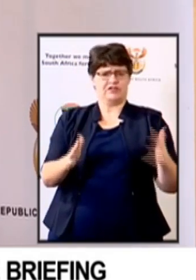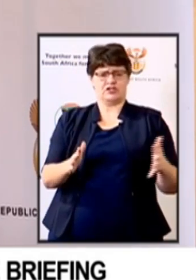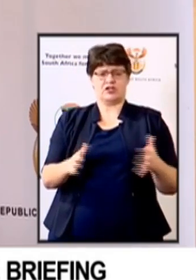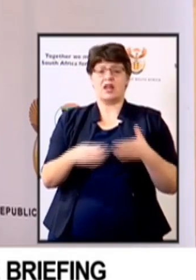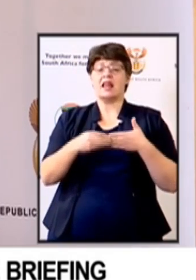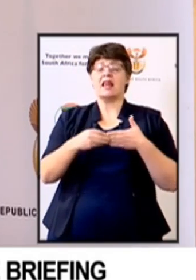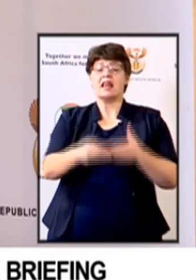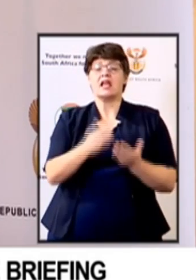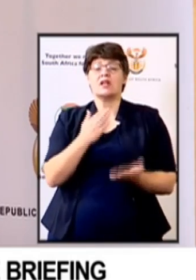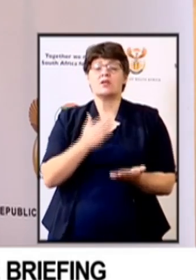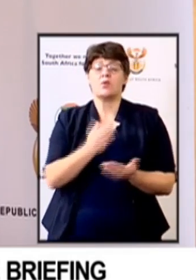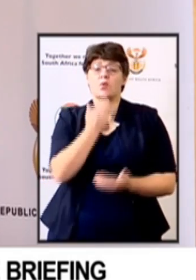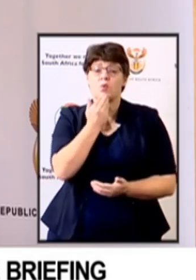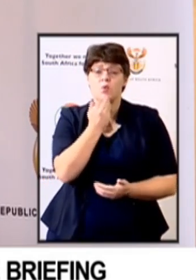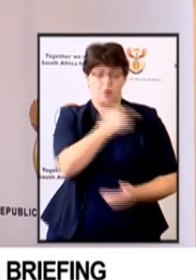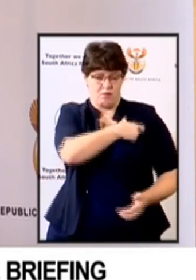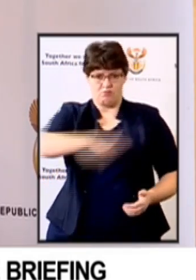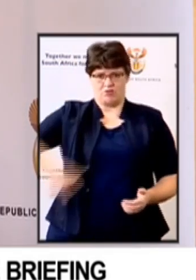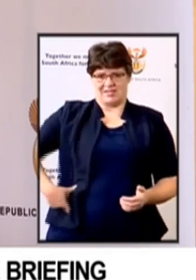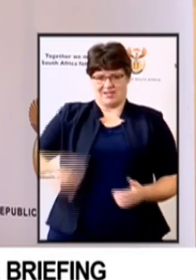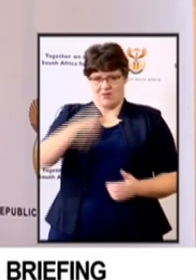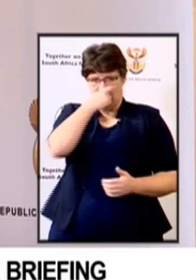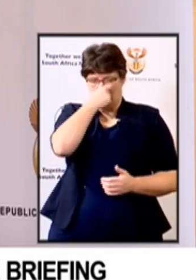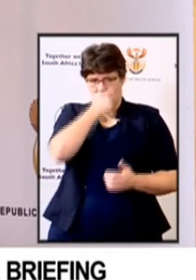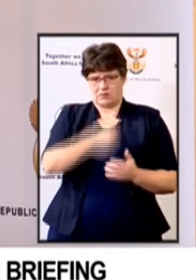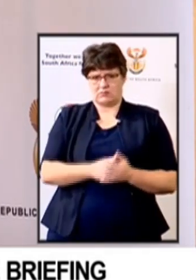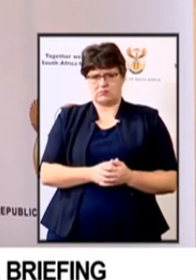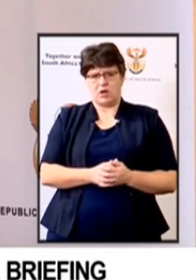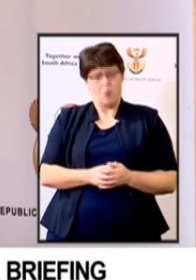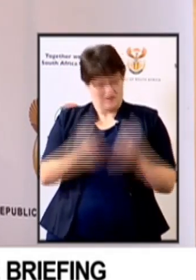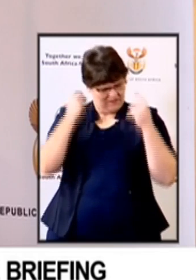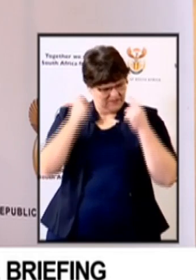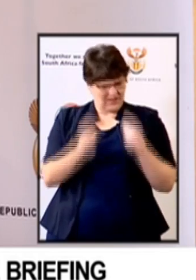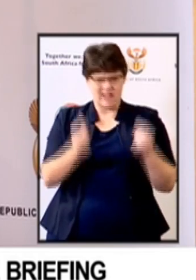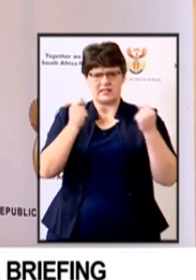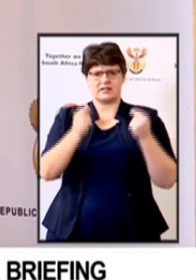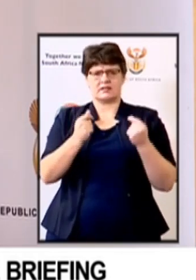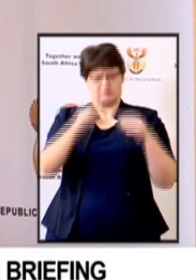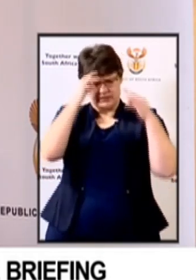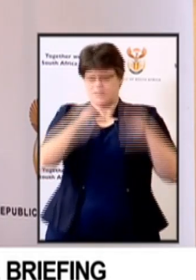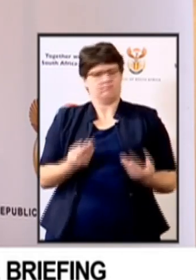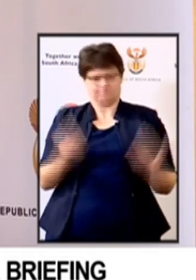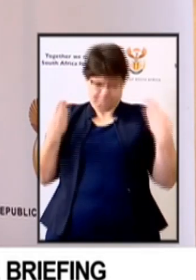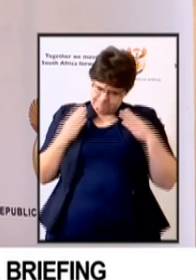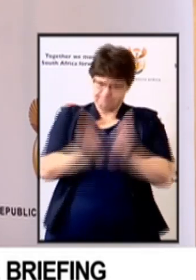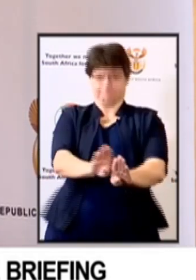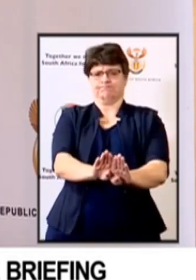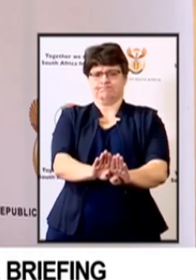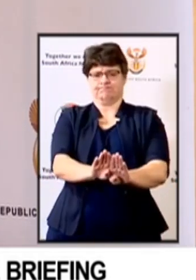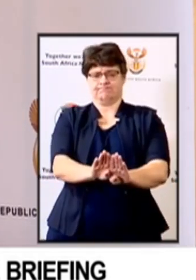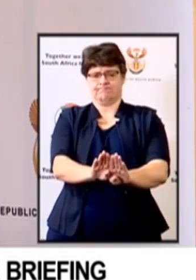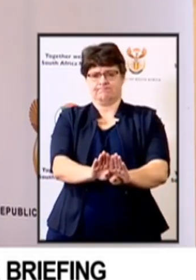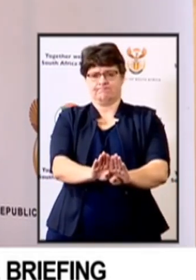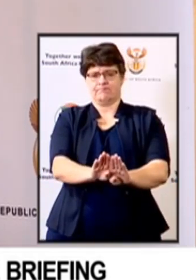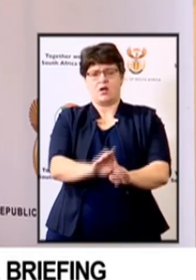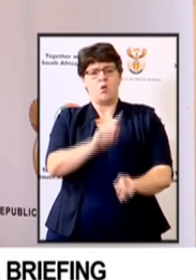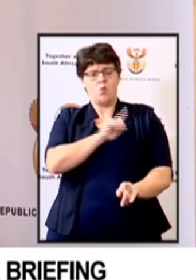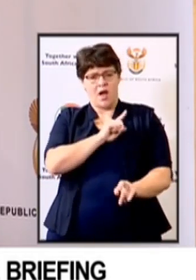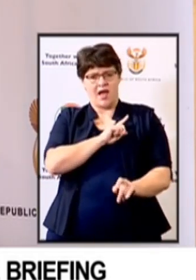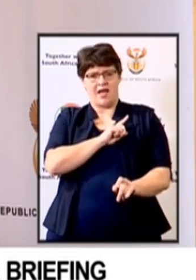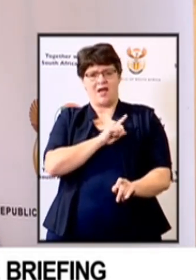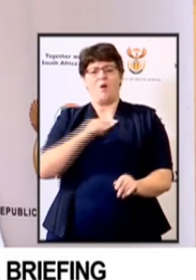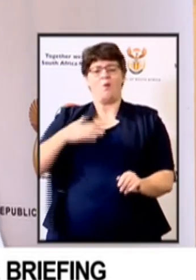by President Cyril Ramaphosa, took prompt decisions on this matter to